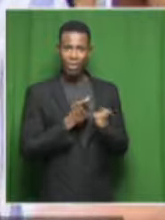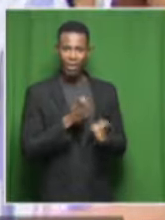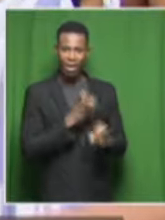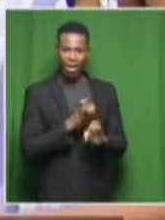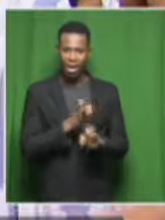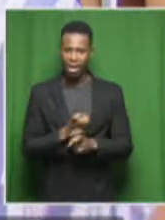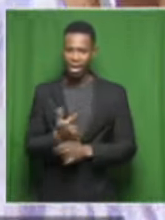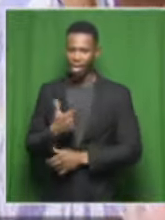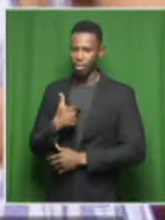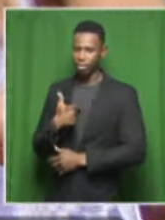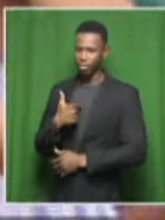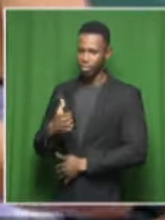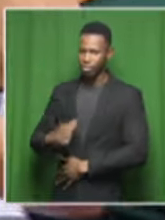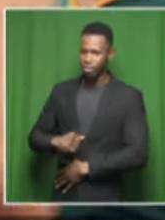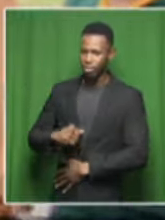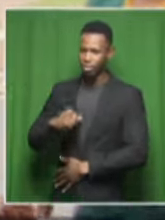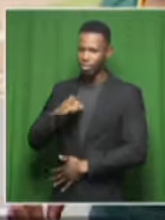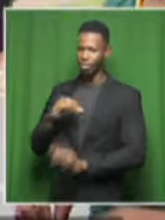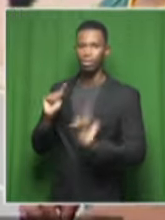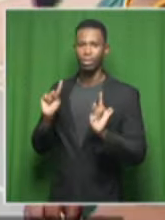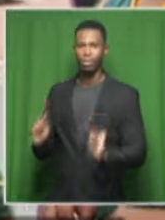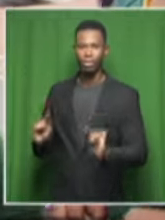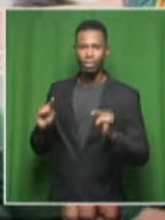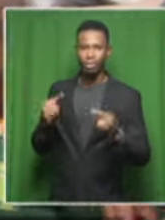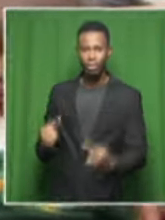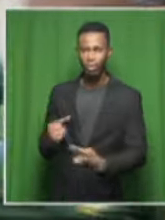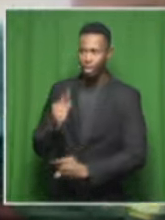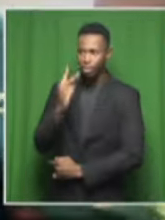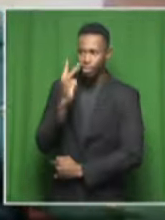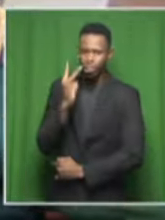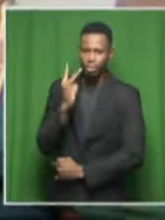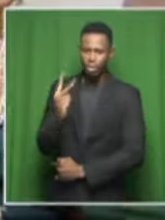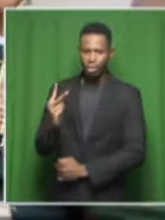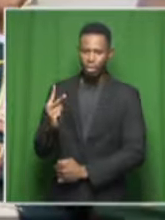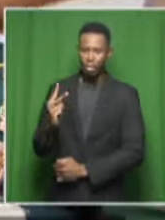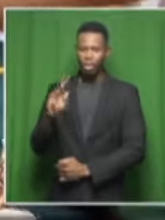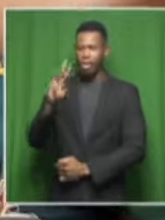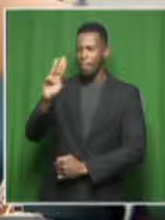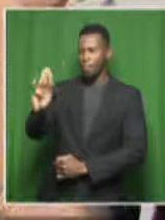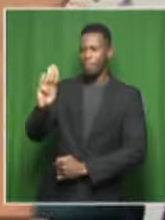so proud. I can't wait to see. What?